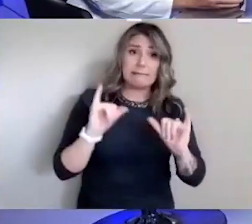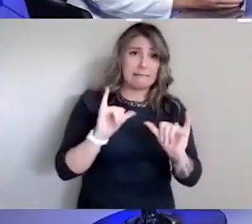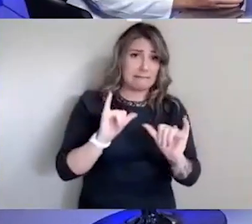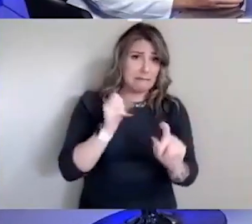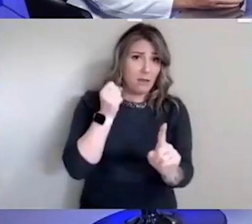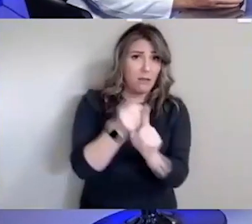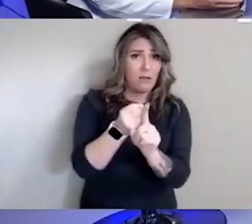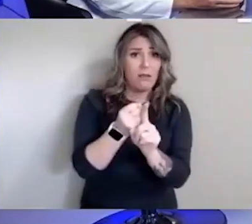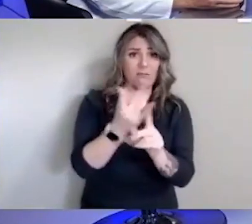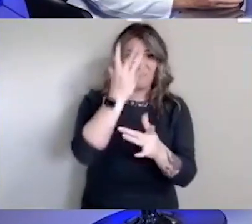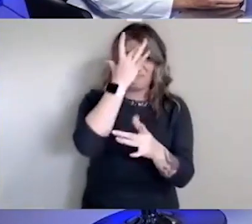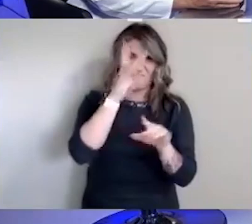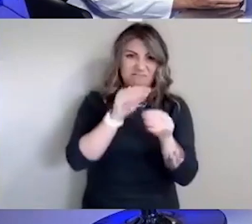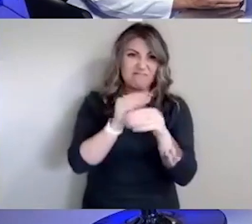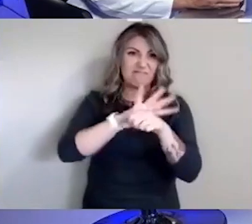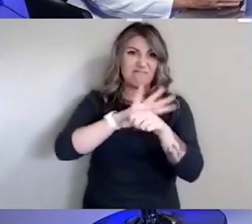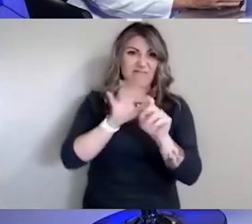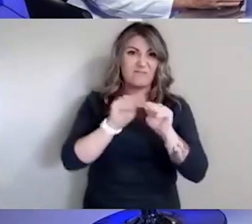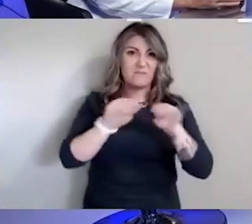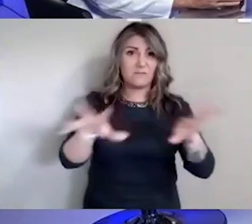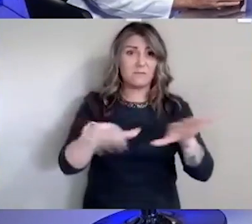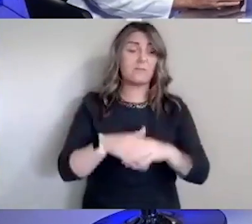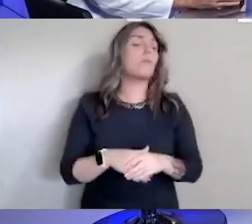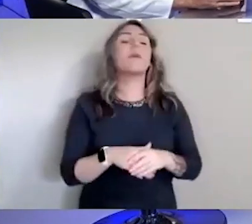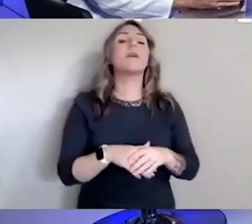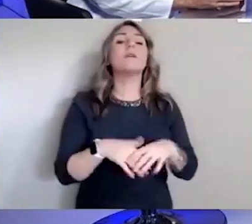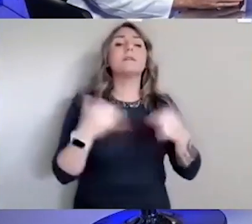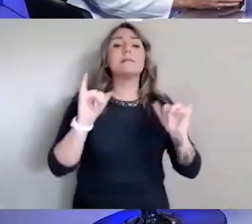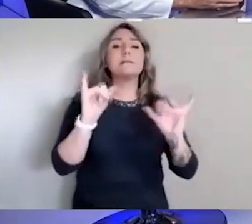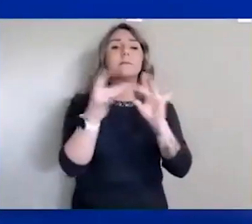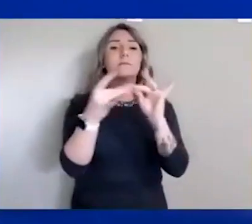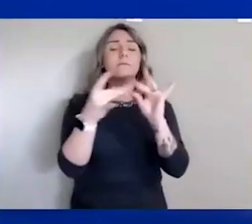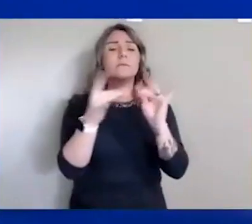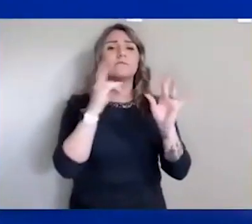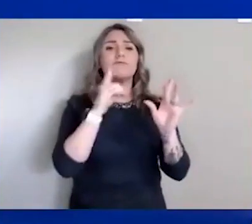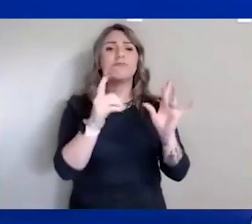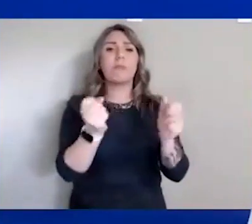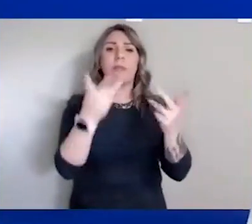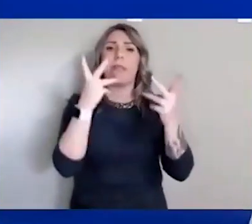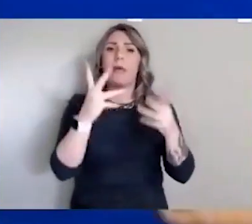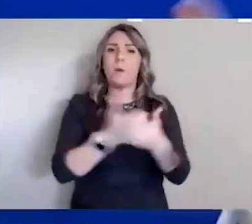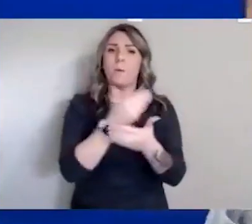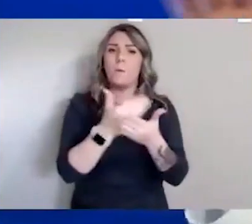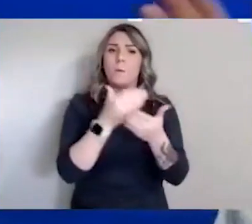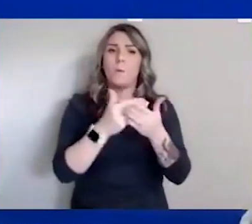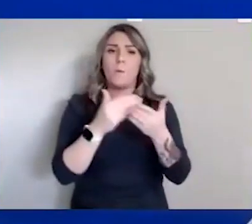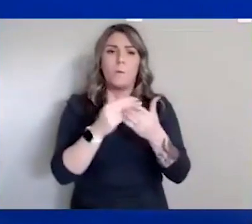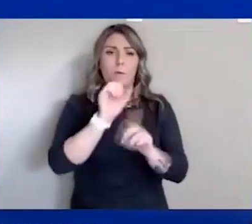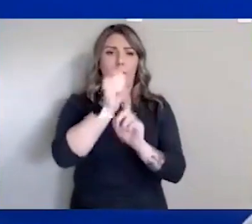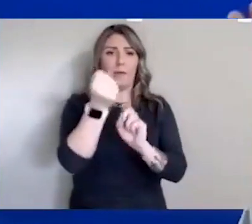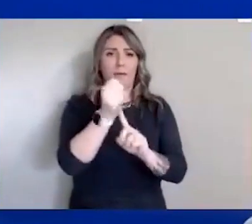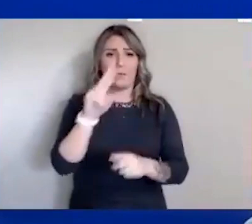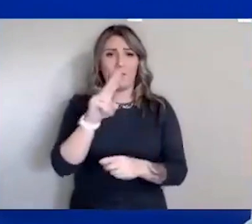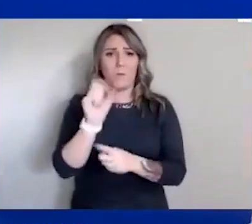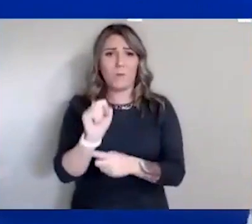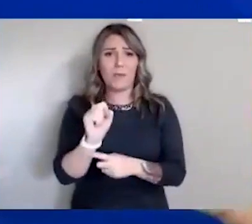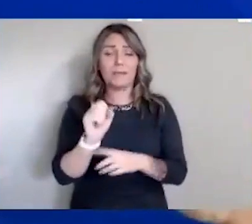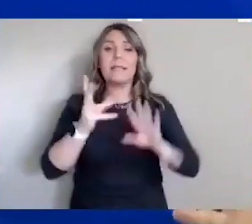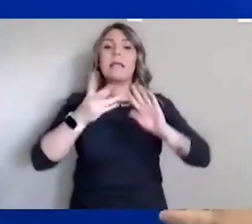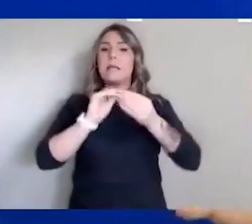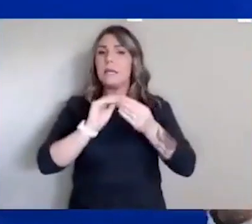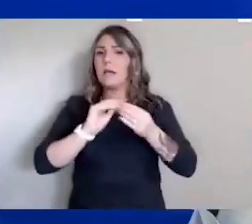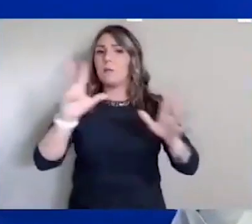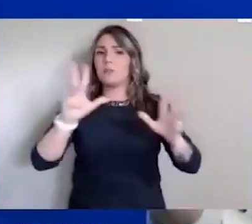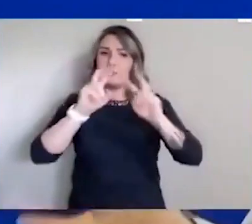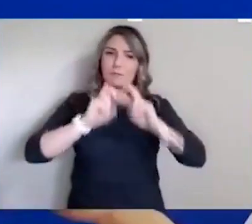also point out is that we still have a lot of new cases in the U.S. Yeah. If we were looking at these numbers without respect to where we've been and just look at the raw